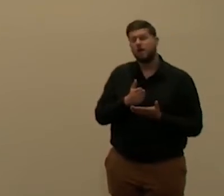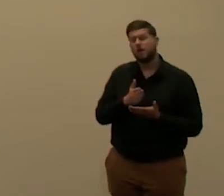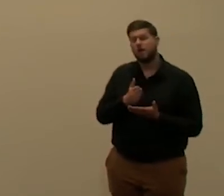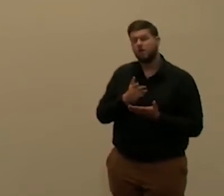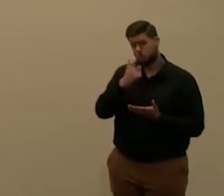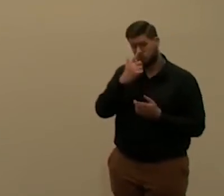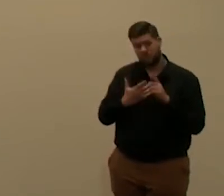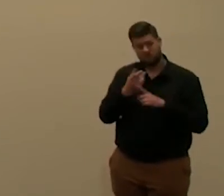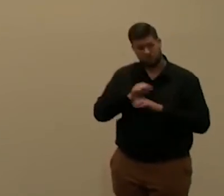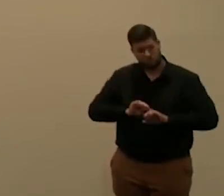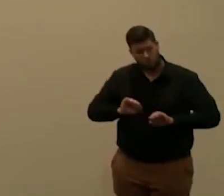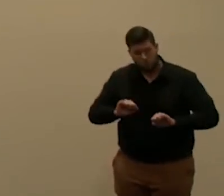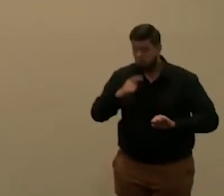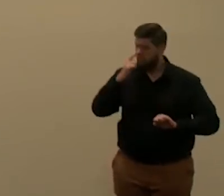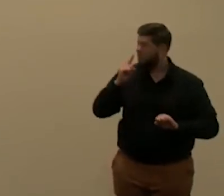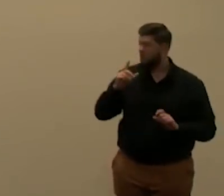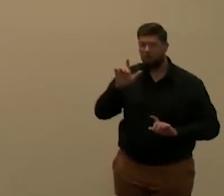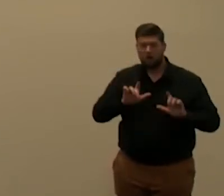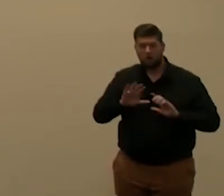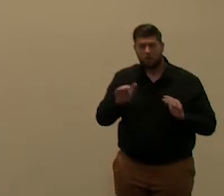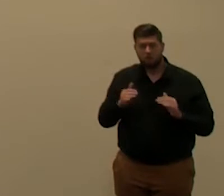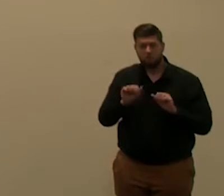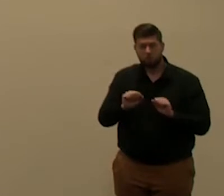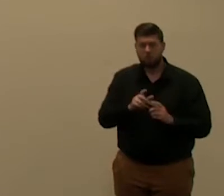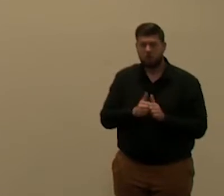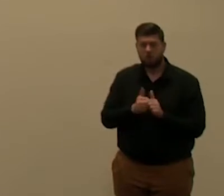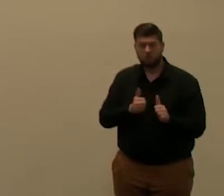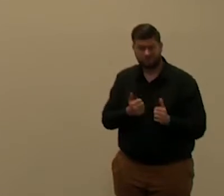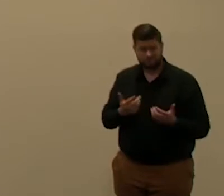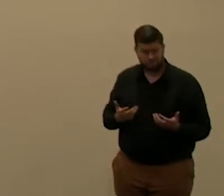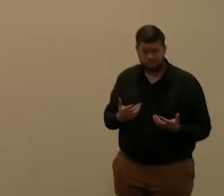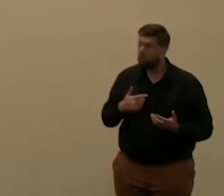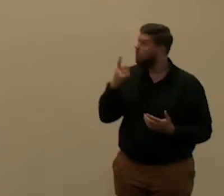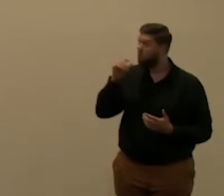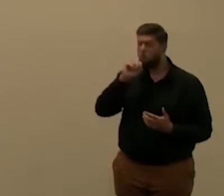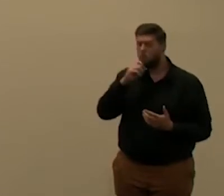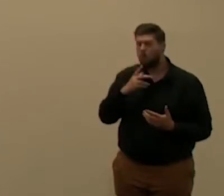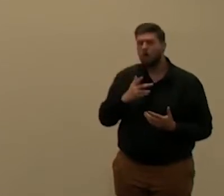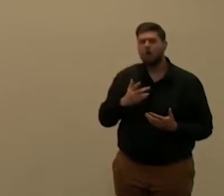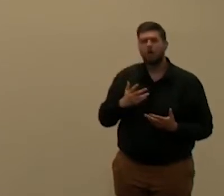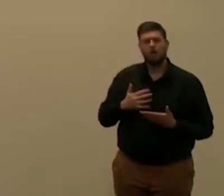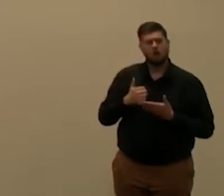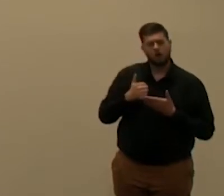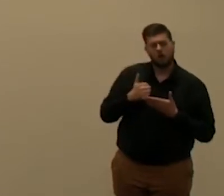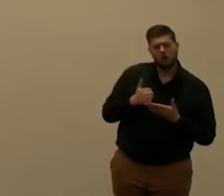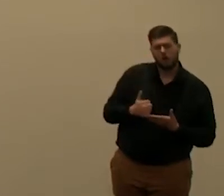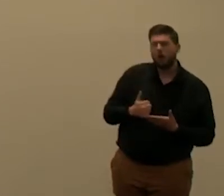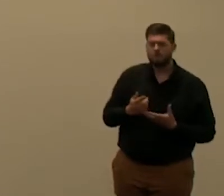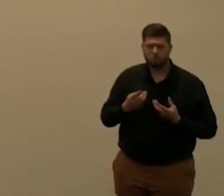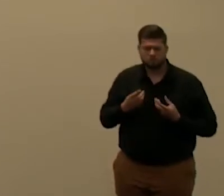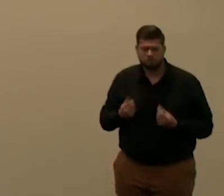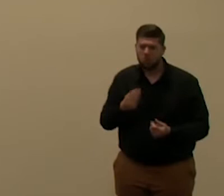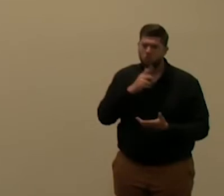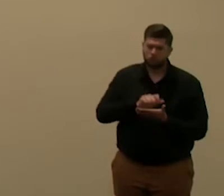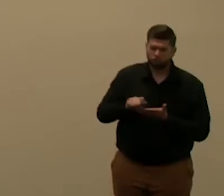maybe add some colors for your own company or whatever. But this will make it so much easier to write your meeting